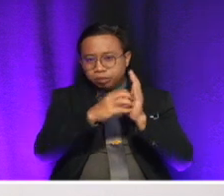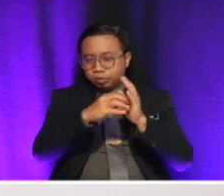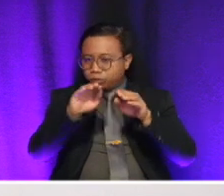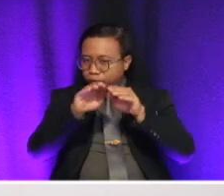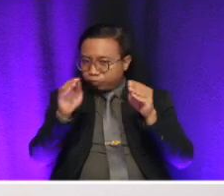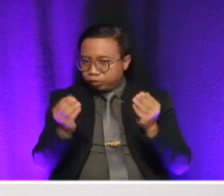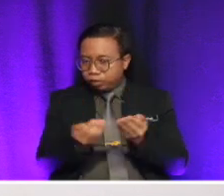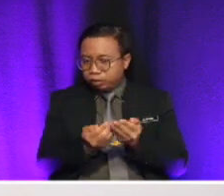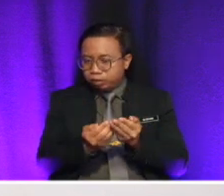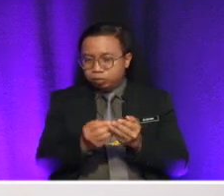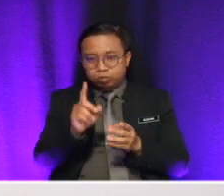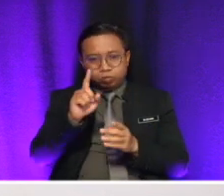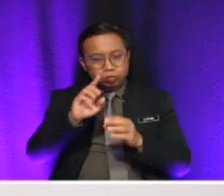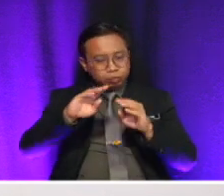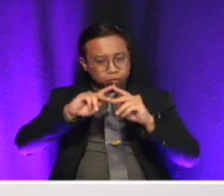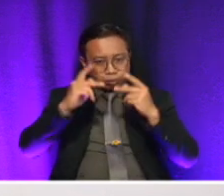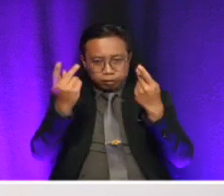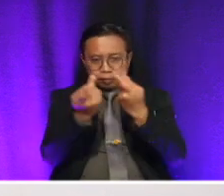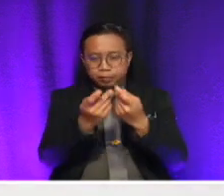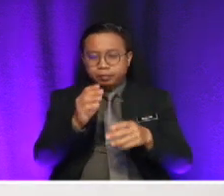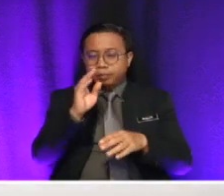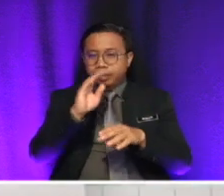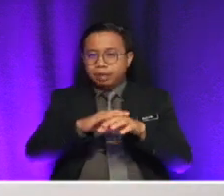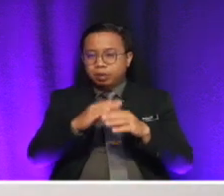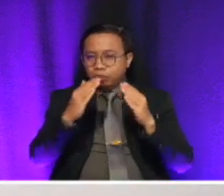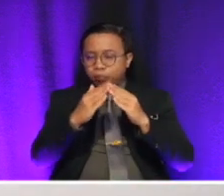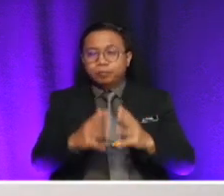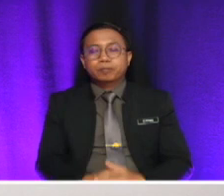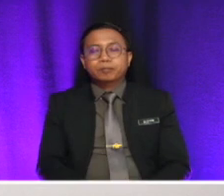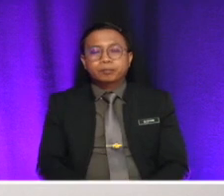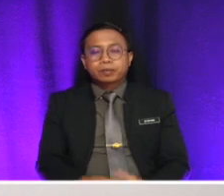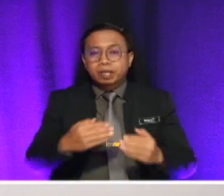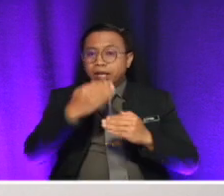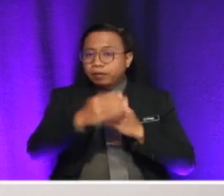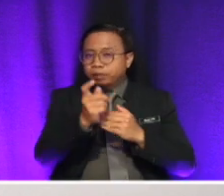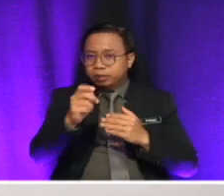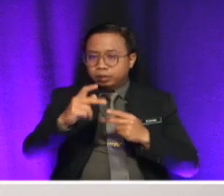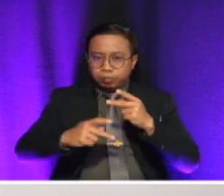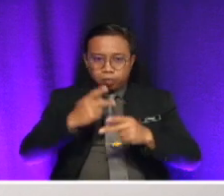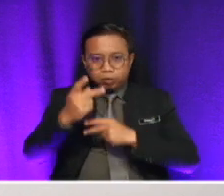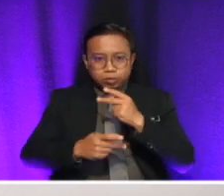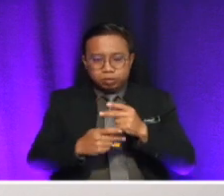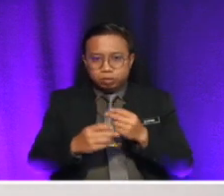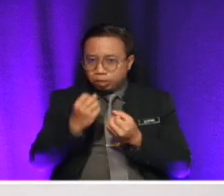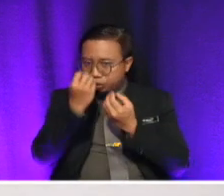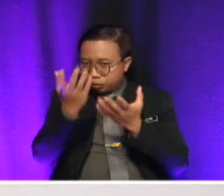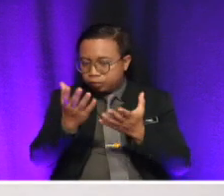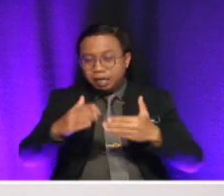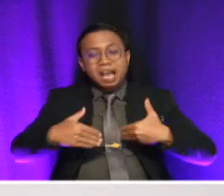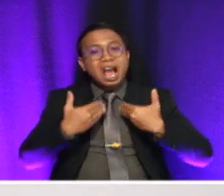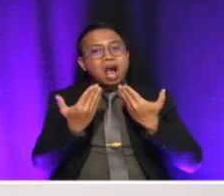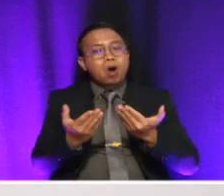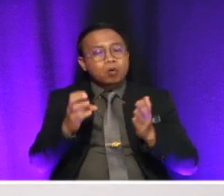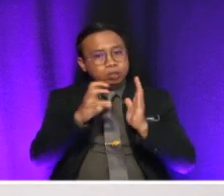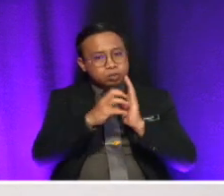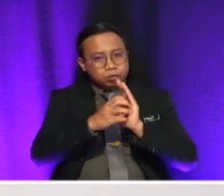team and still have their own personal light for reading and homework each night. Okay, so after the process, the explanation is given how this socket